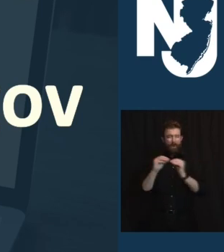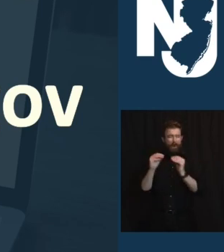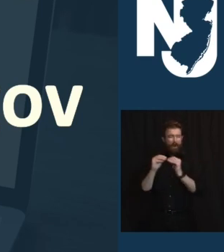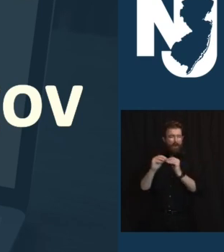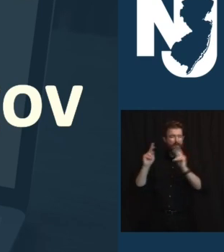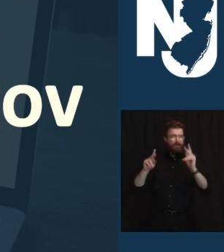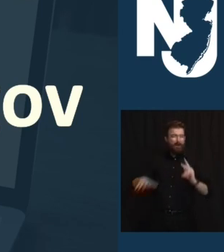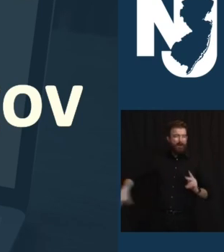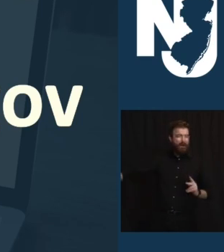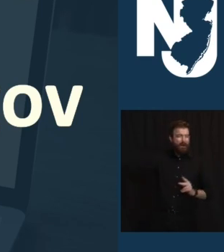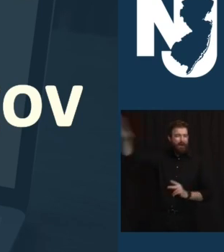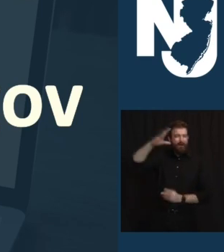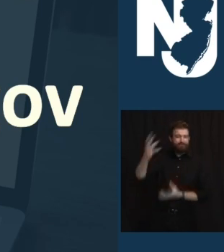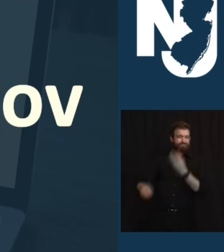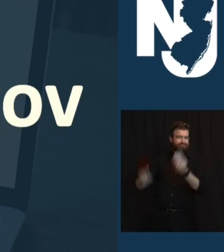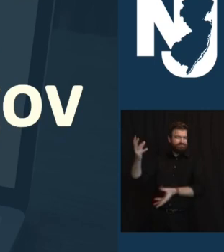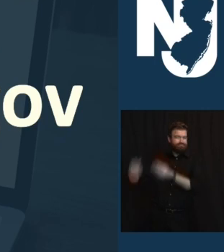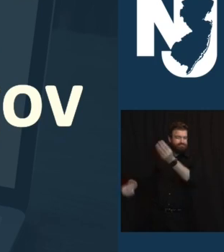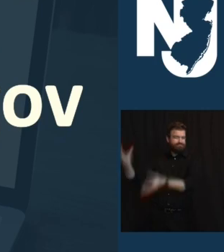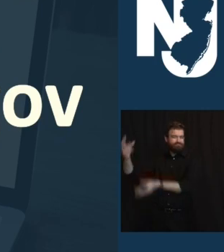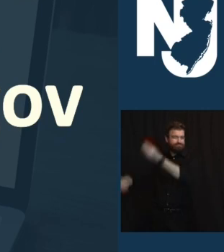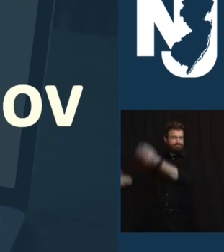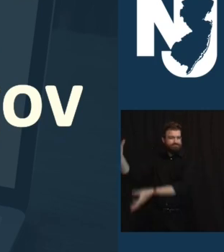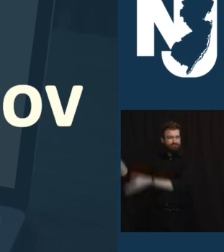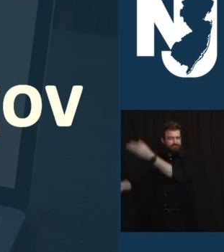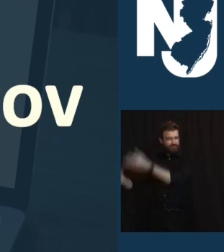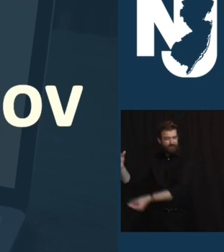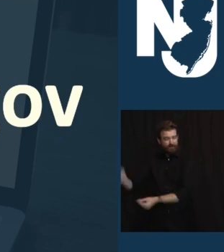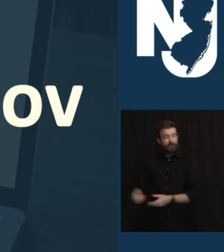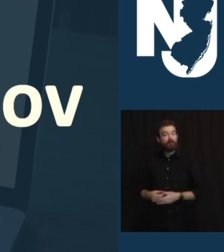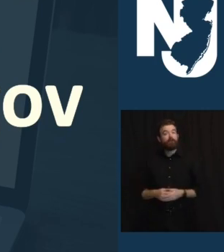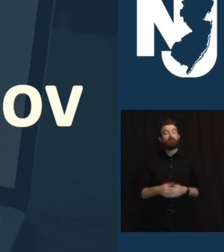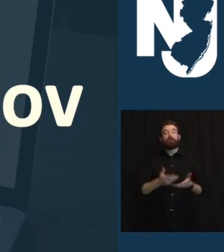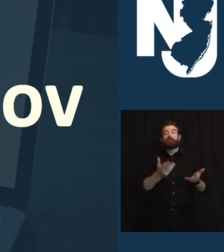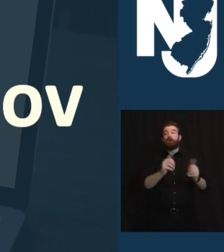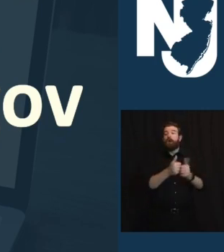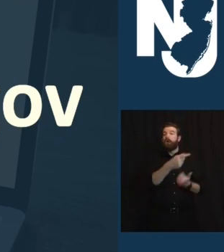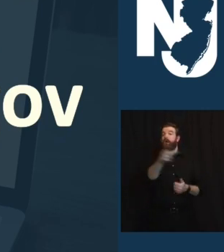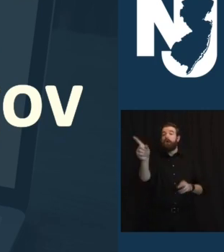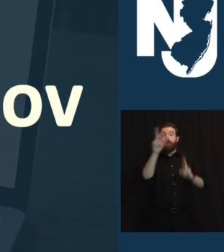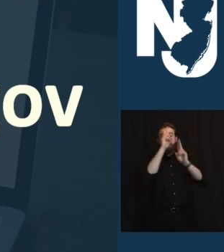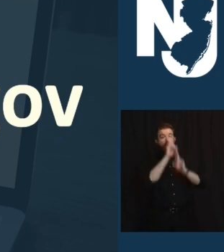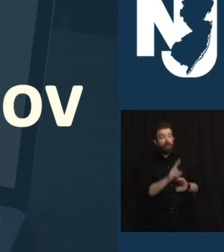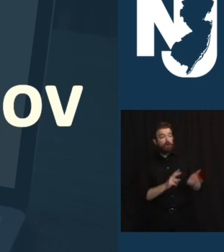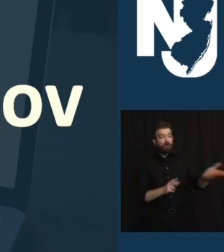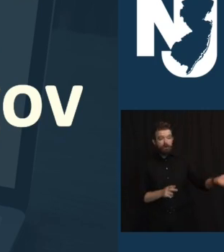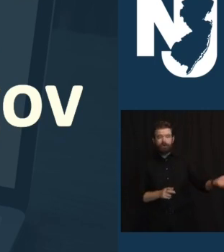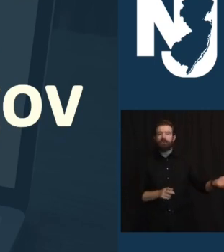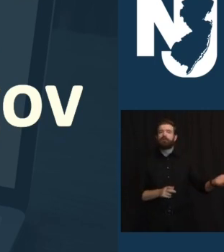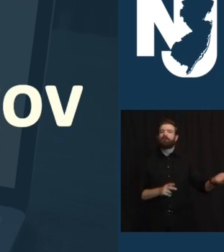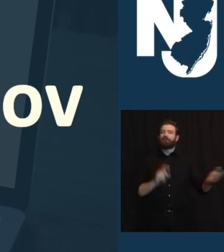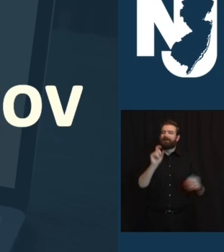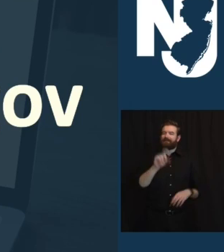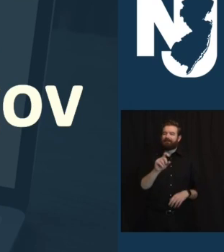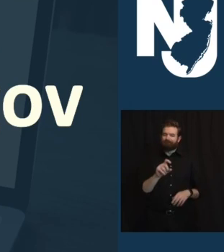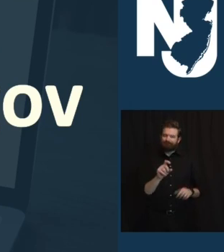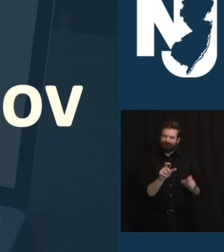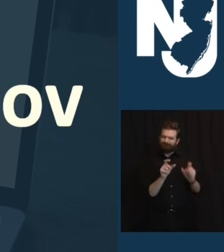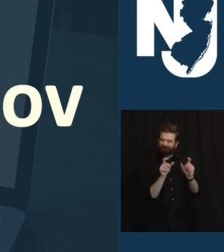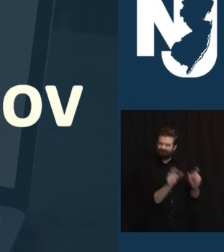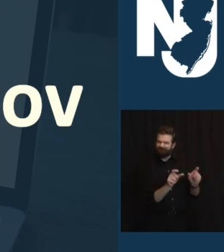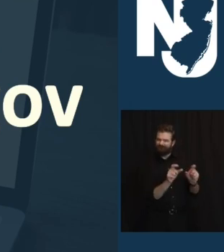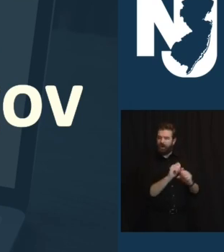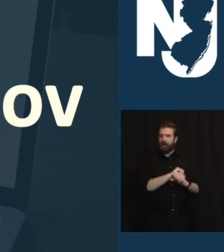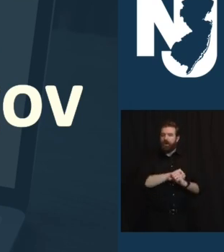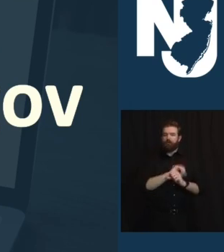best way we can honor them is by continuing to do everything we're doing to defeat this pandemic. Especially,